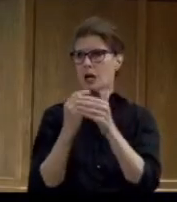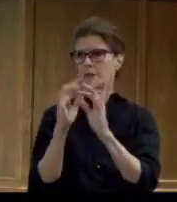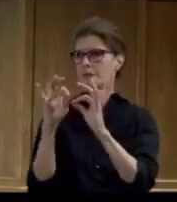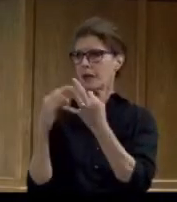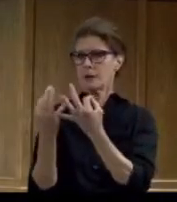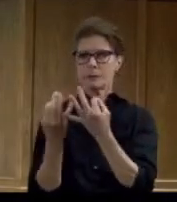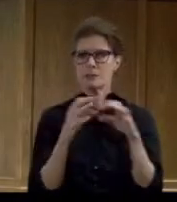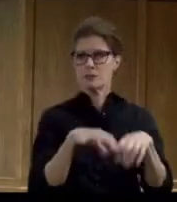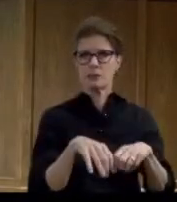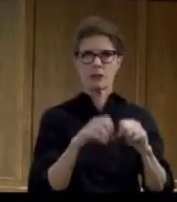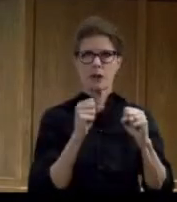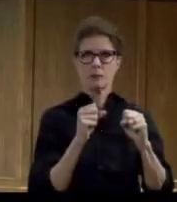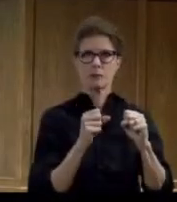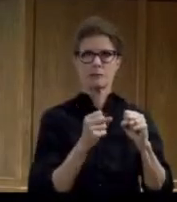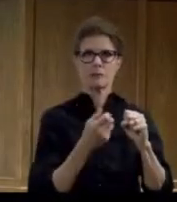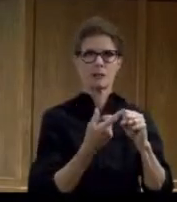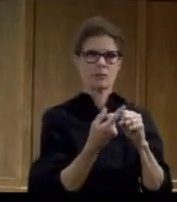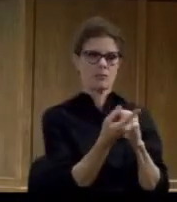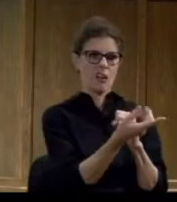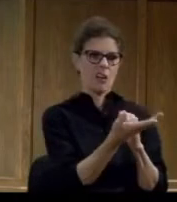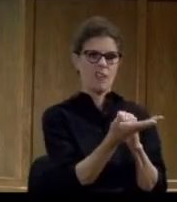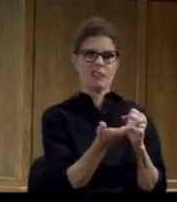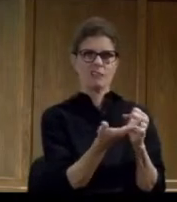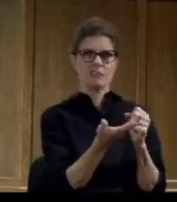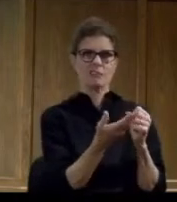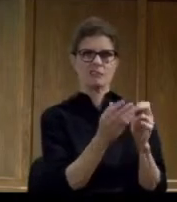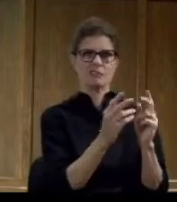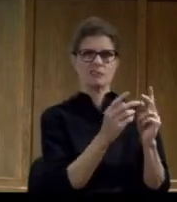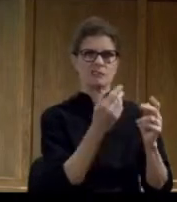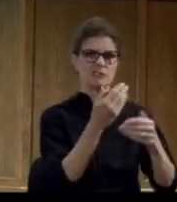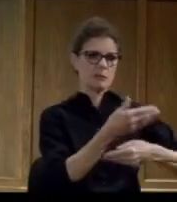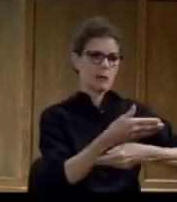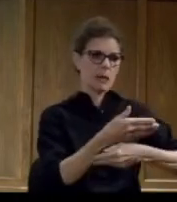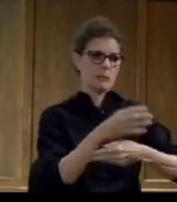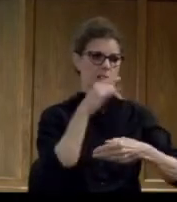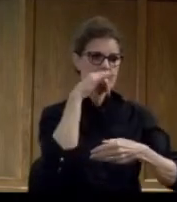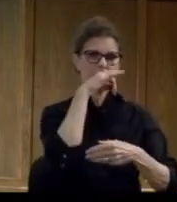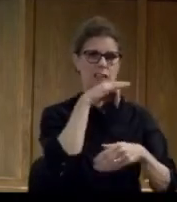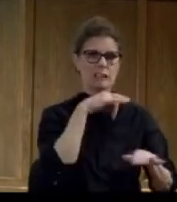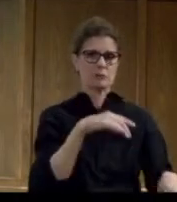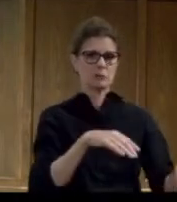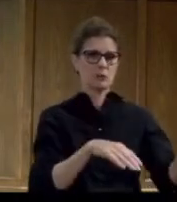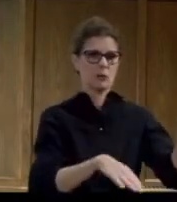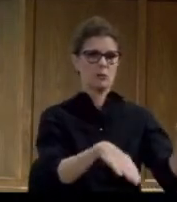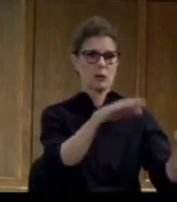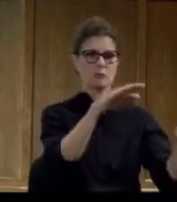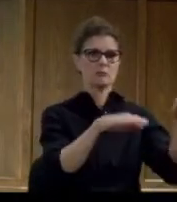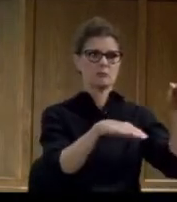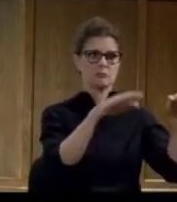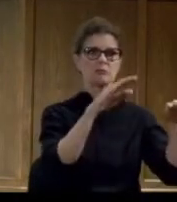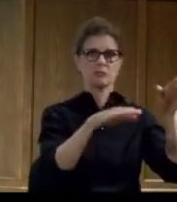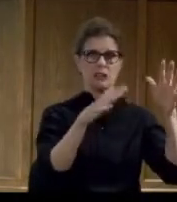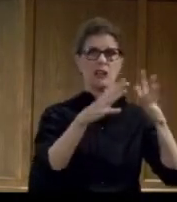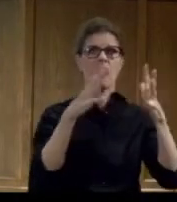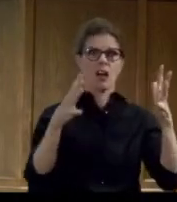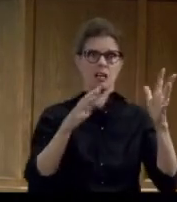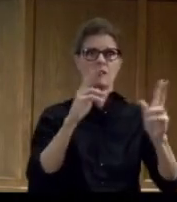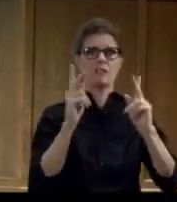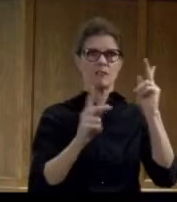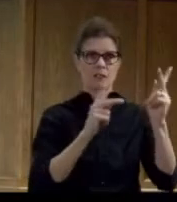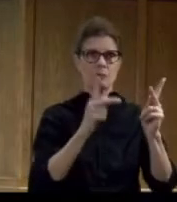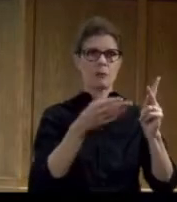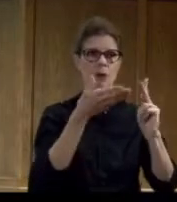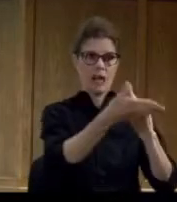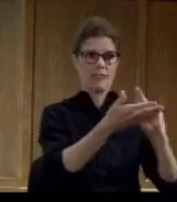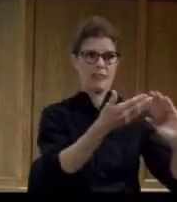in. And so this commentator was saying that the population of orphans in Ephesus would have been really high. So I want you to imagine for a